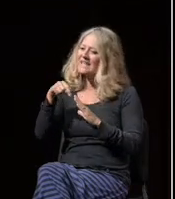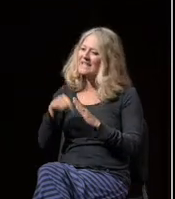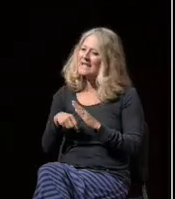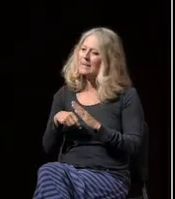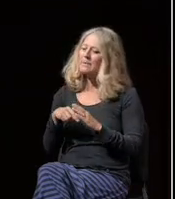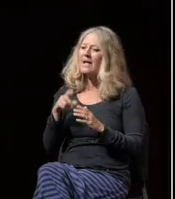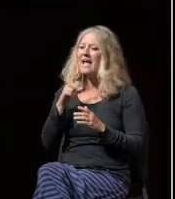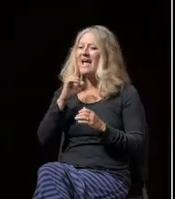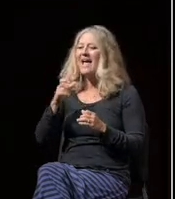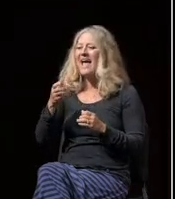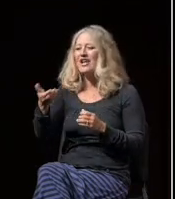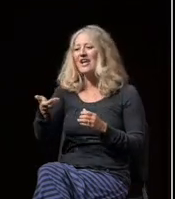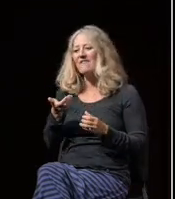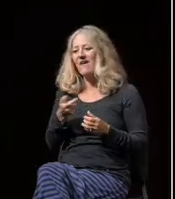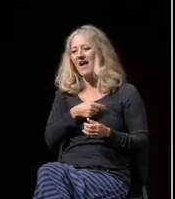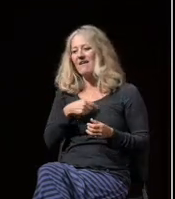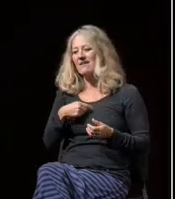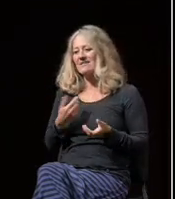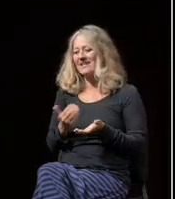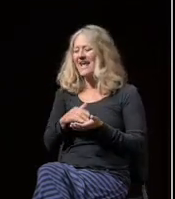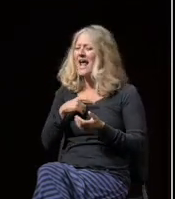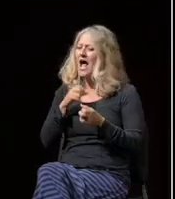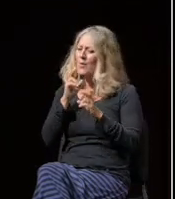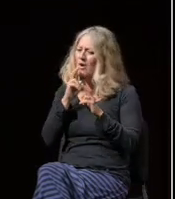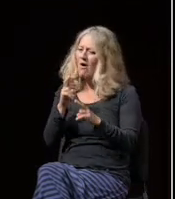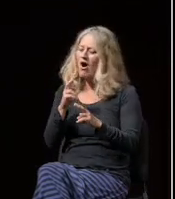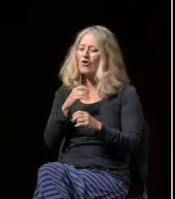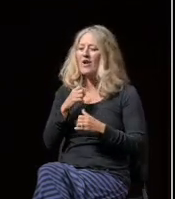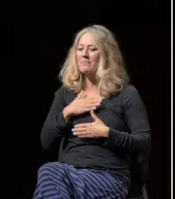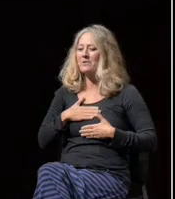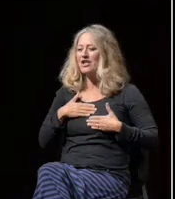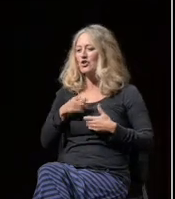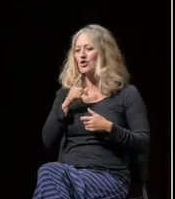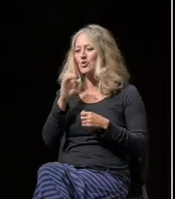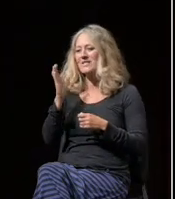would invite us here again. It would be my honor and my pleasure. Thank you.